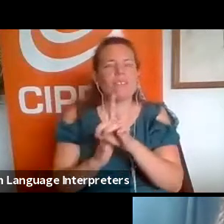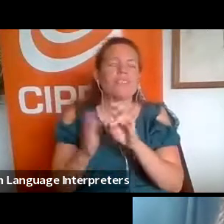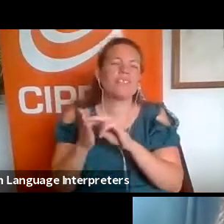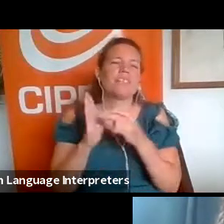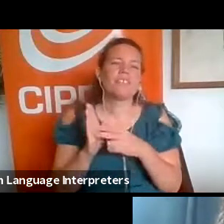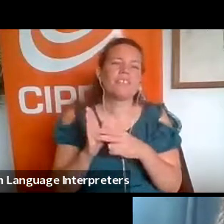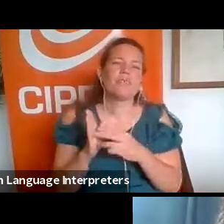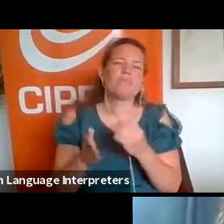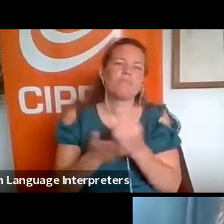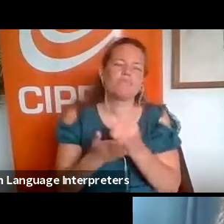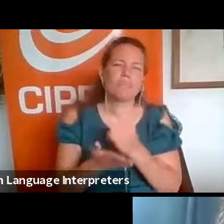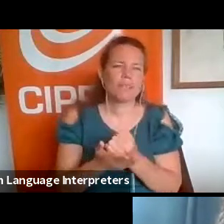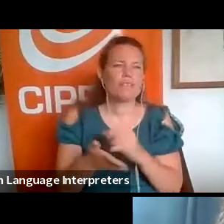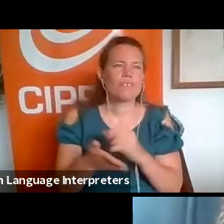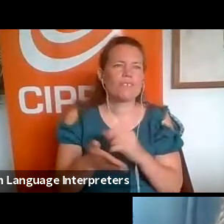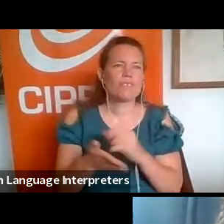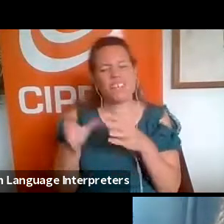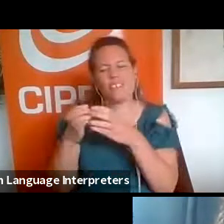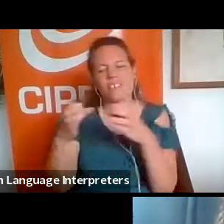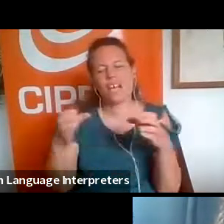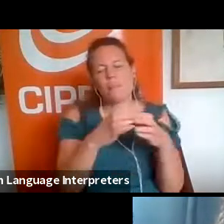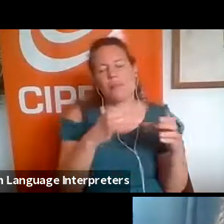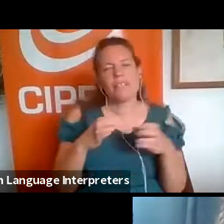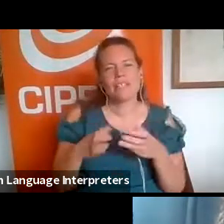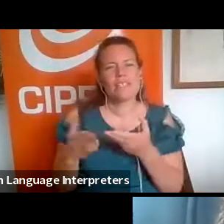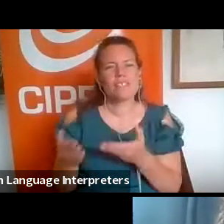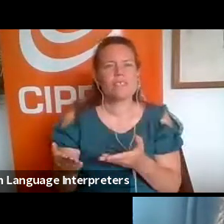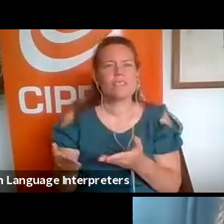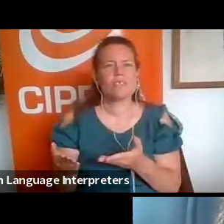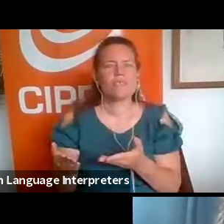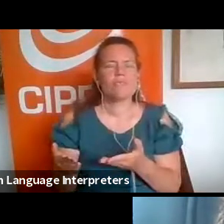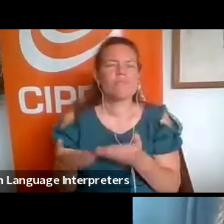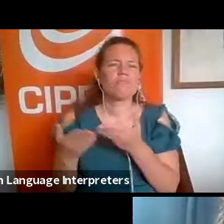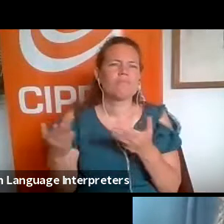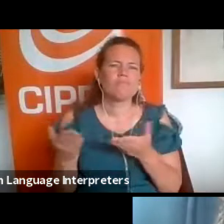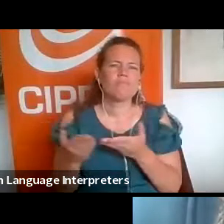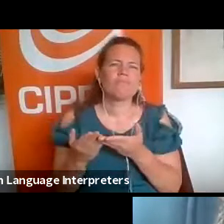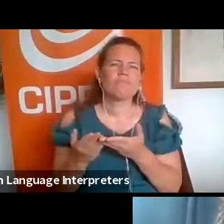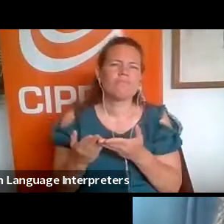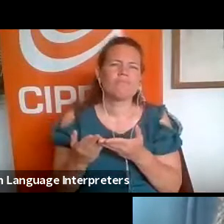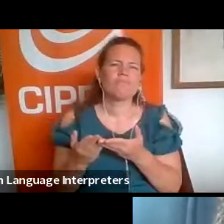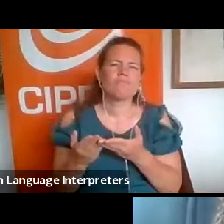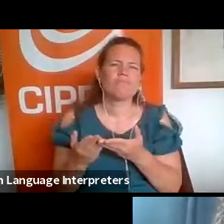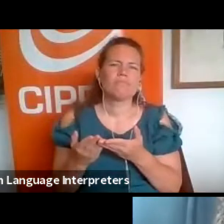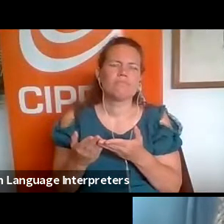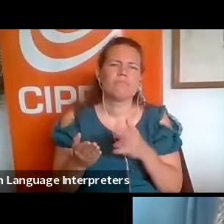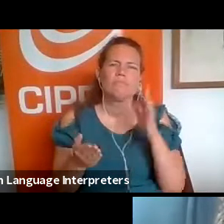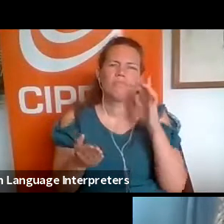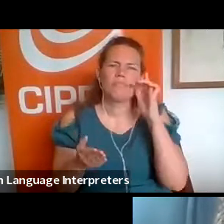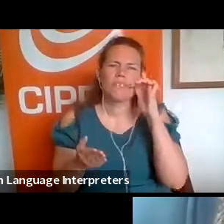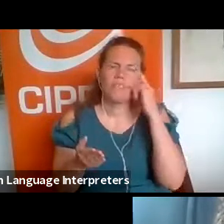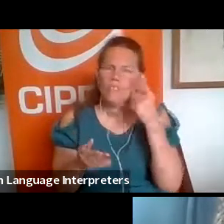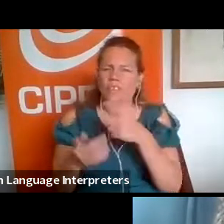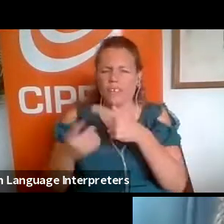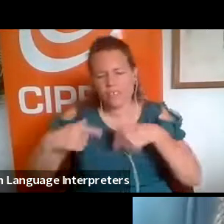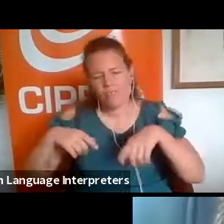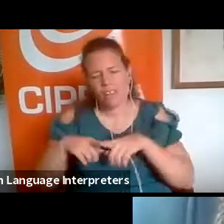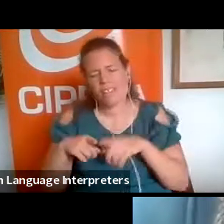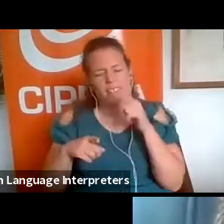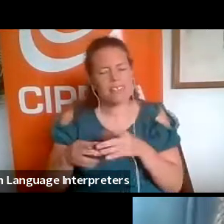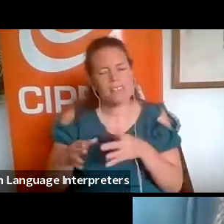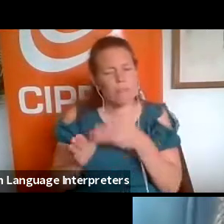technology companies aren't really thinking about the end users' best interests. Yeah, thank you very